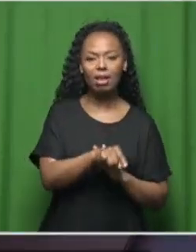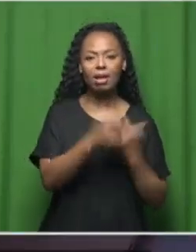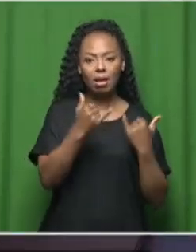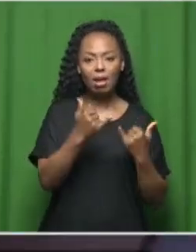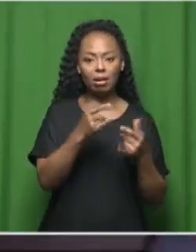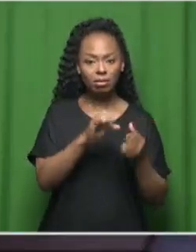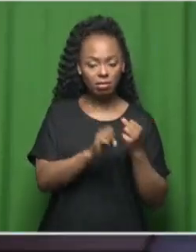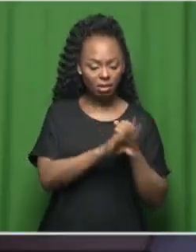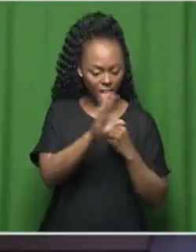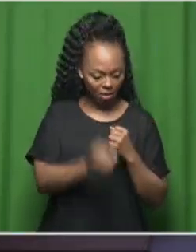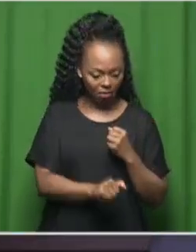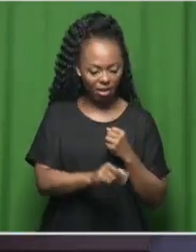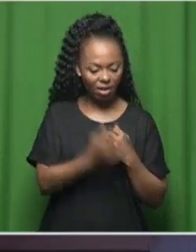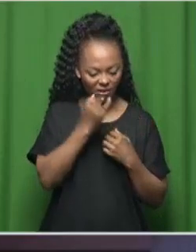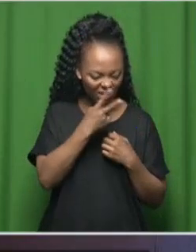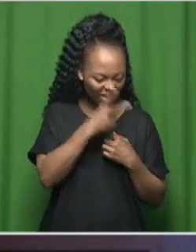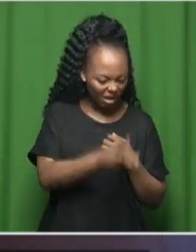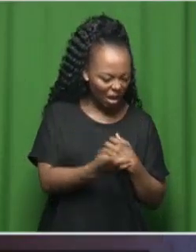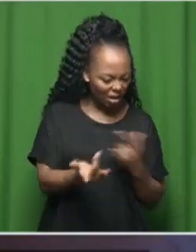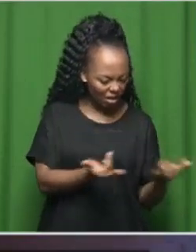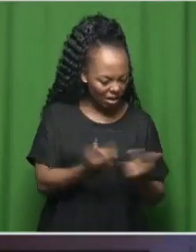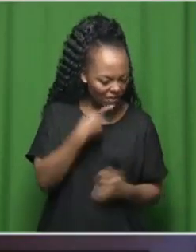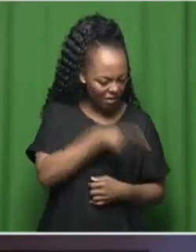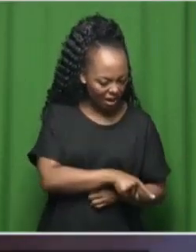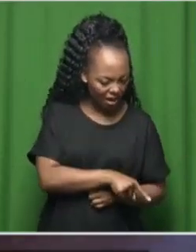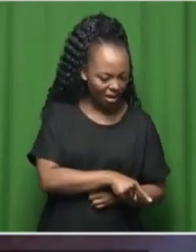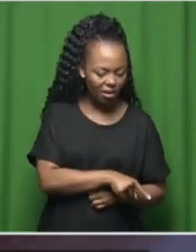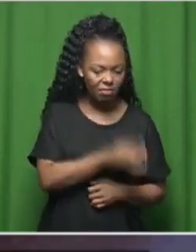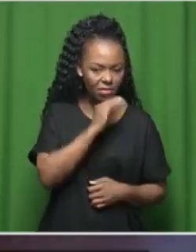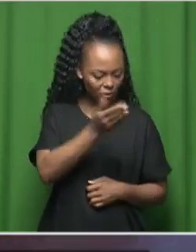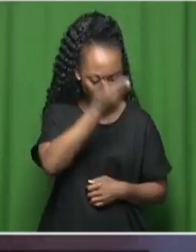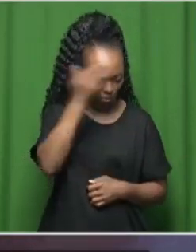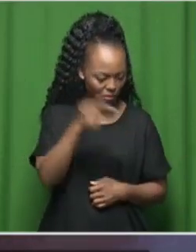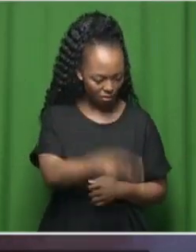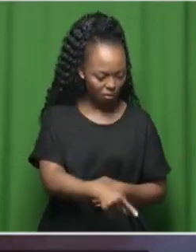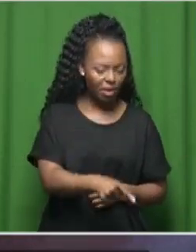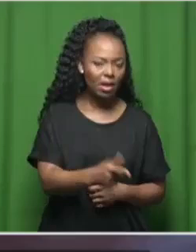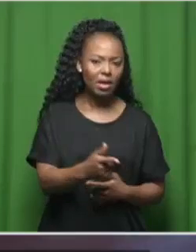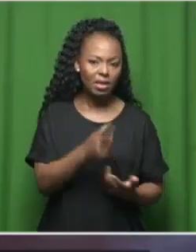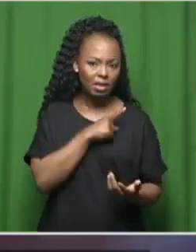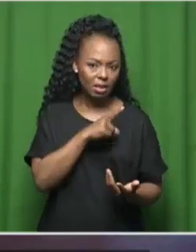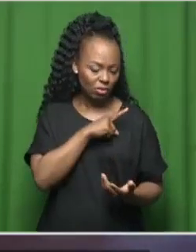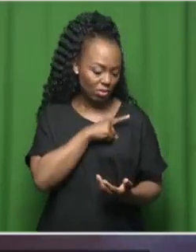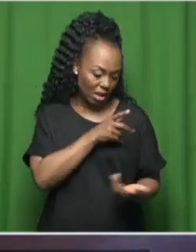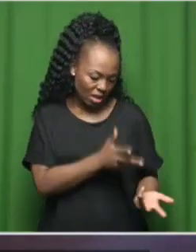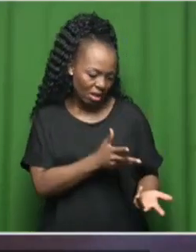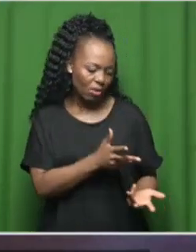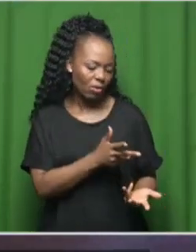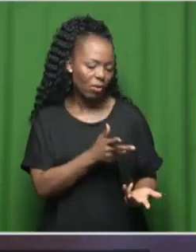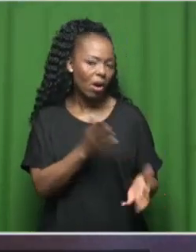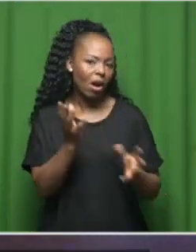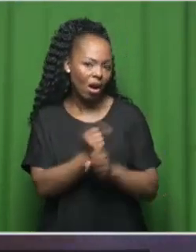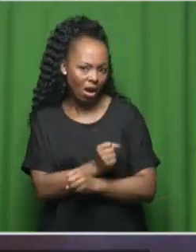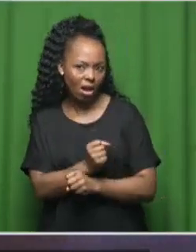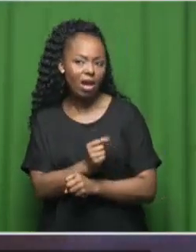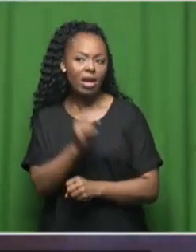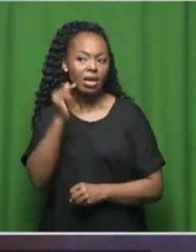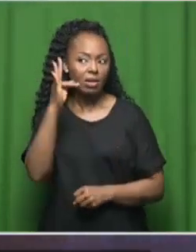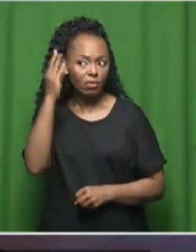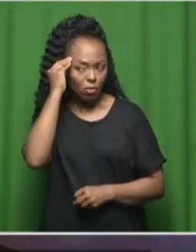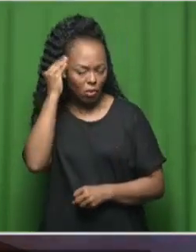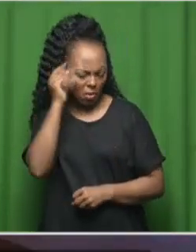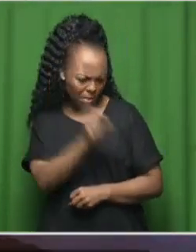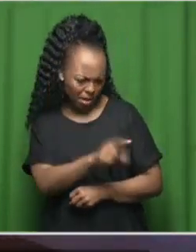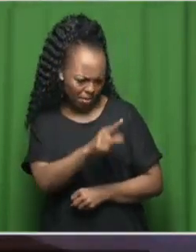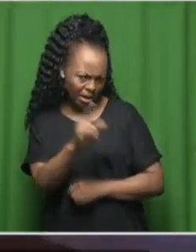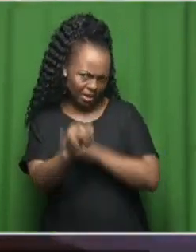see on counterfeit. They don't know about it, so this is why we're starting it, so they are aware as well. When they see these